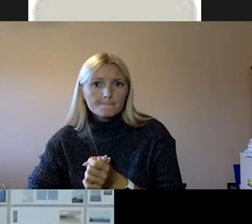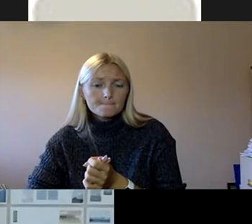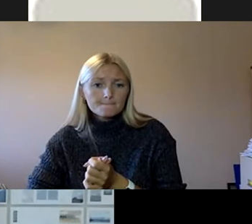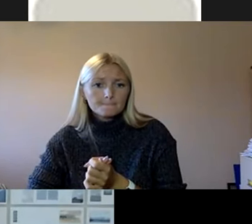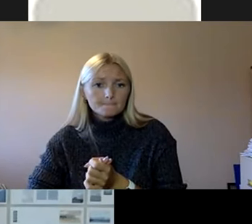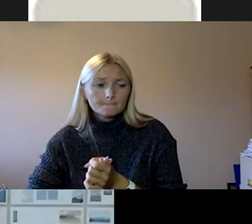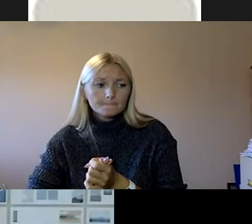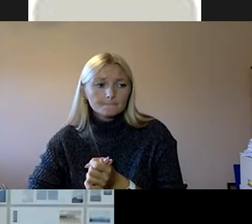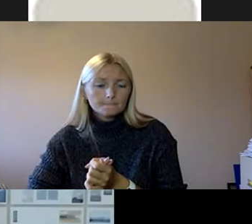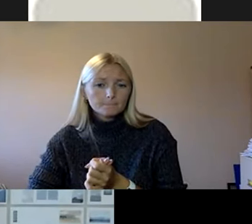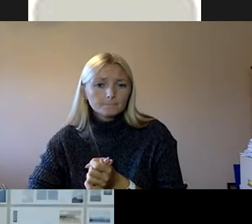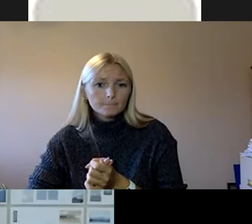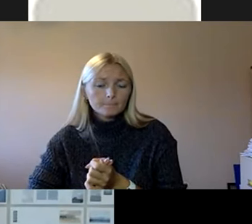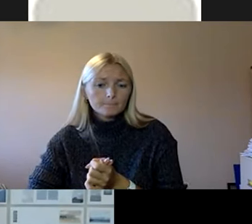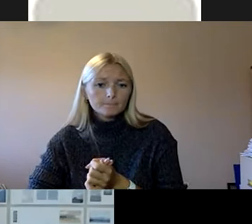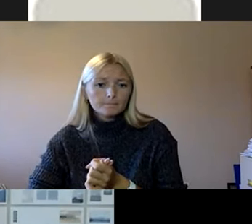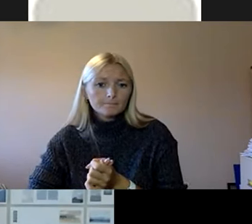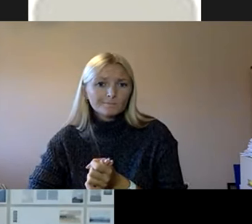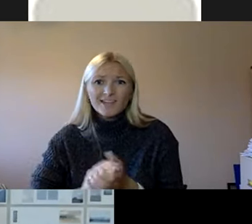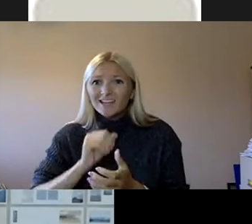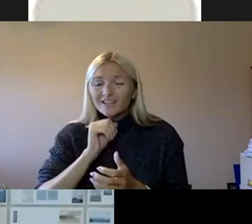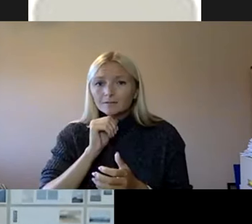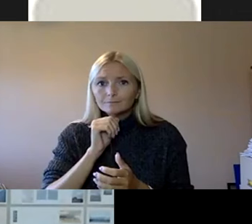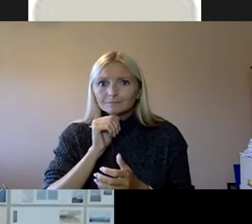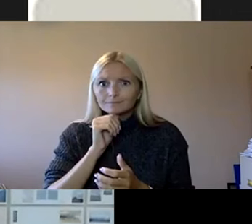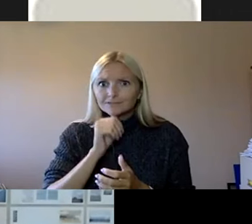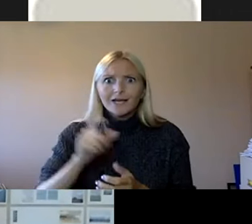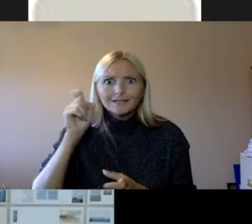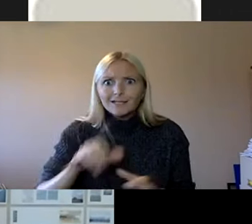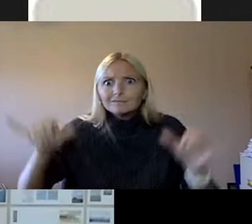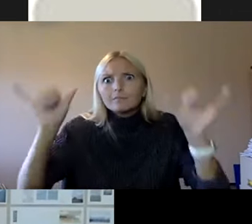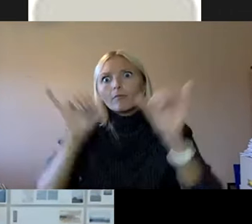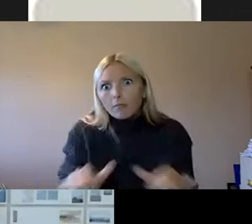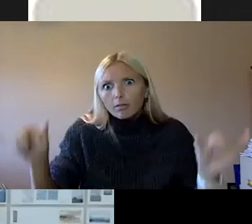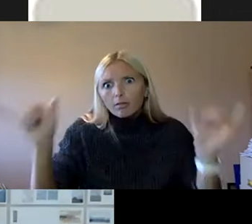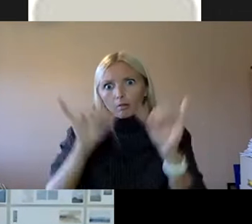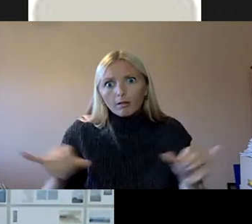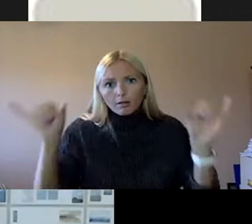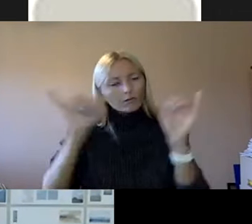less standardization, so you would have more fluid spaces.